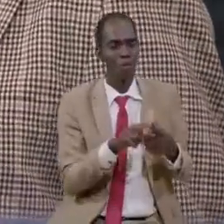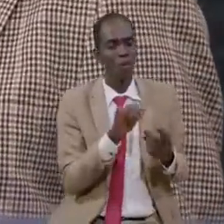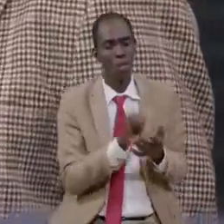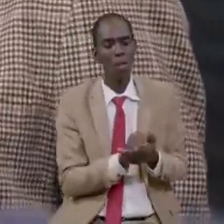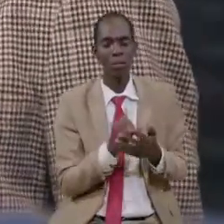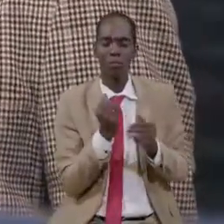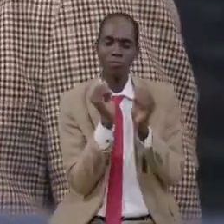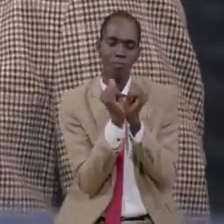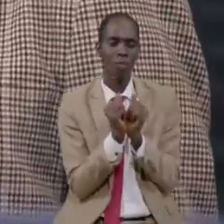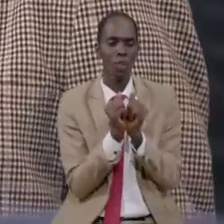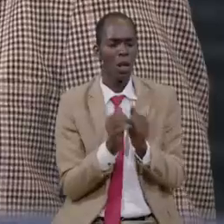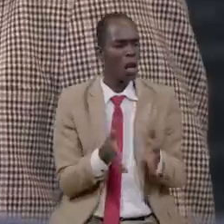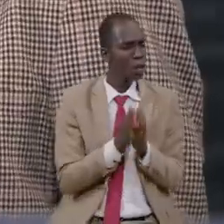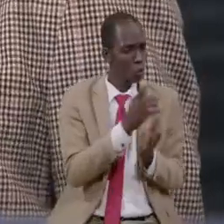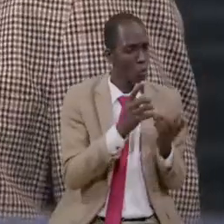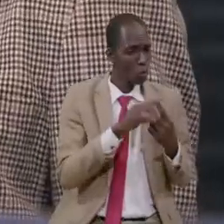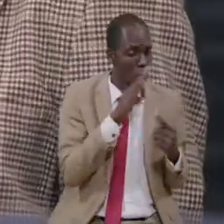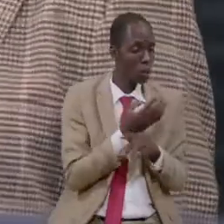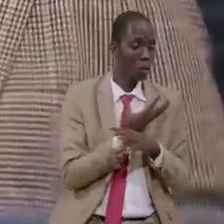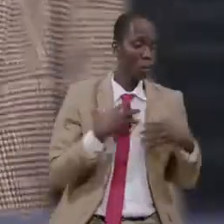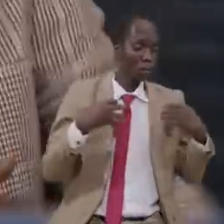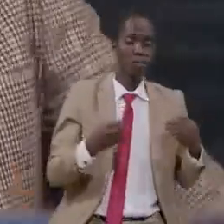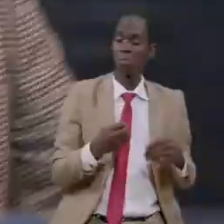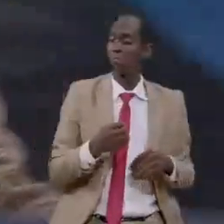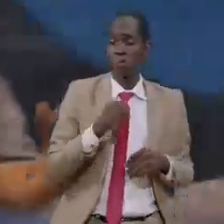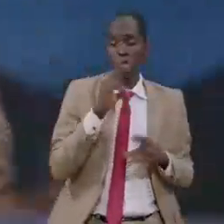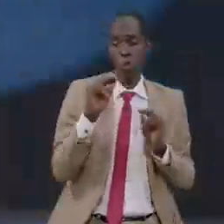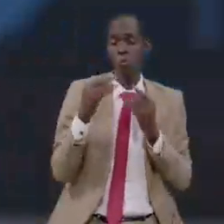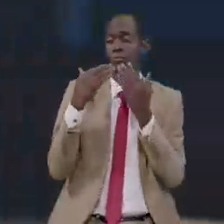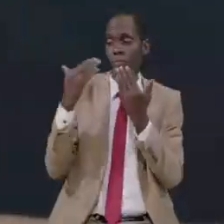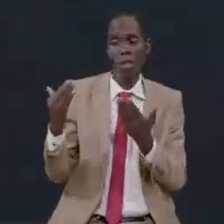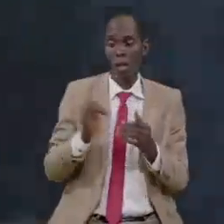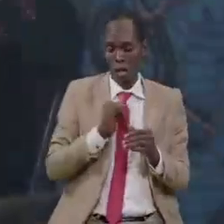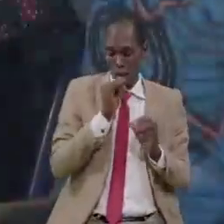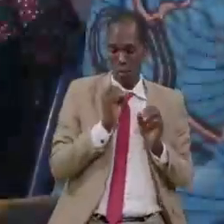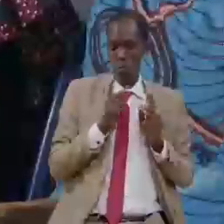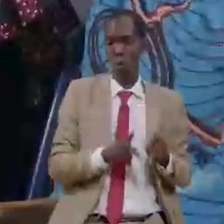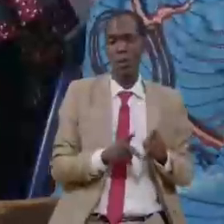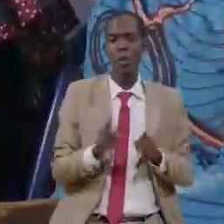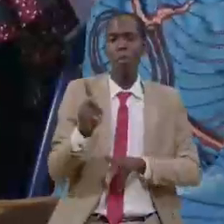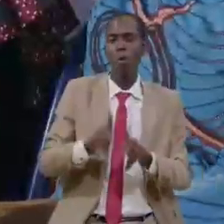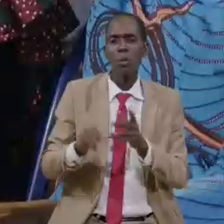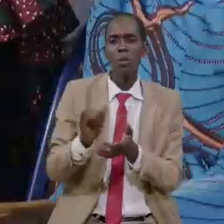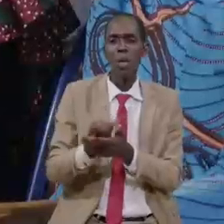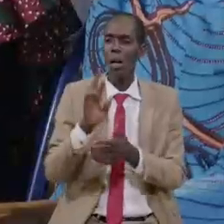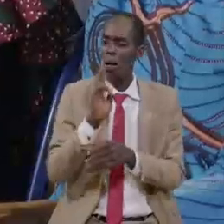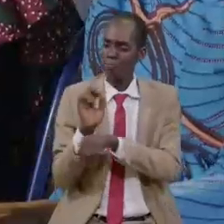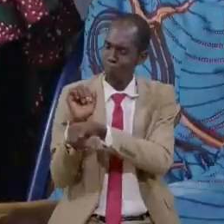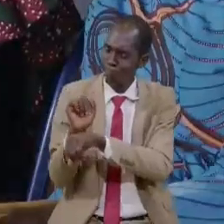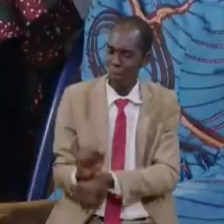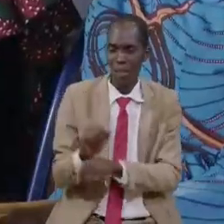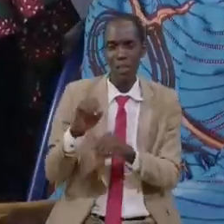No thanks. They're not seeking. The people who are in sin, they're bound by